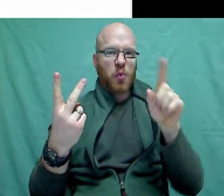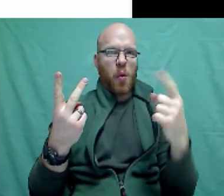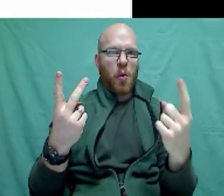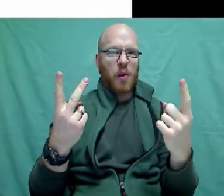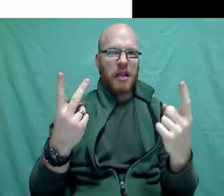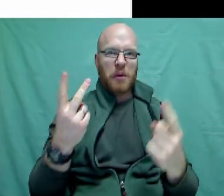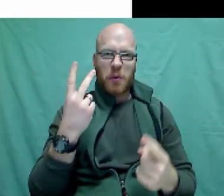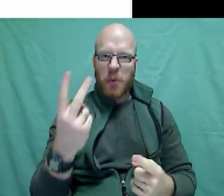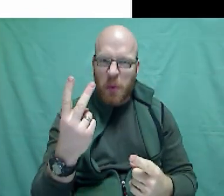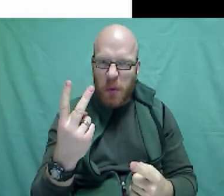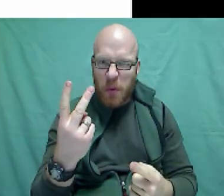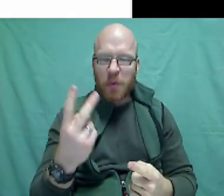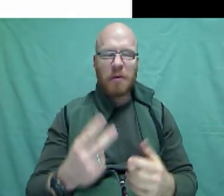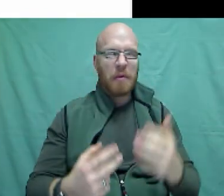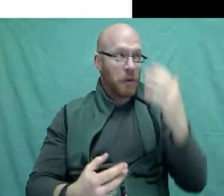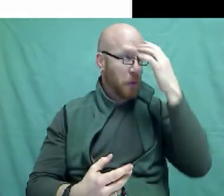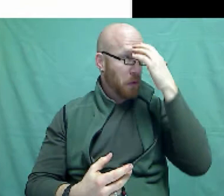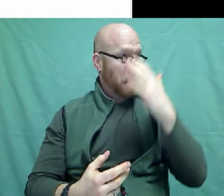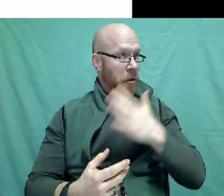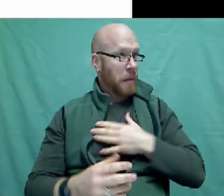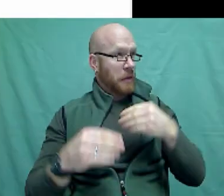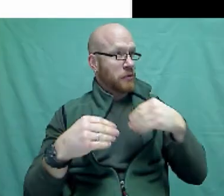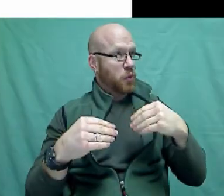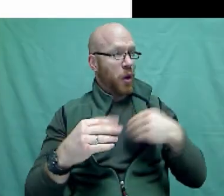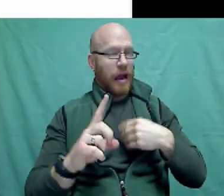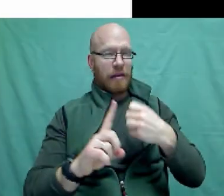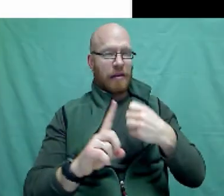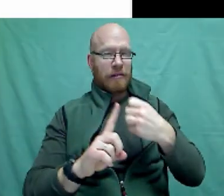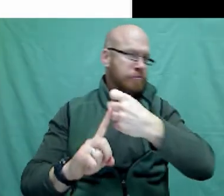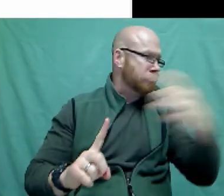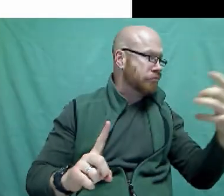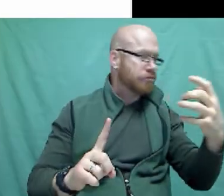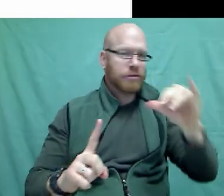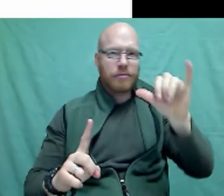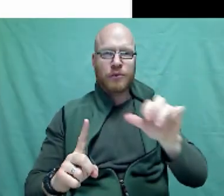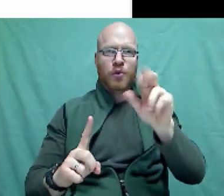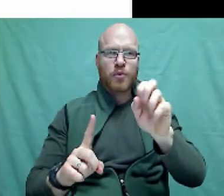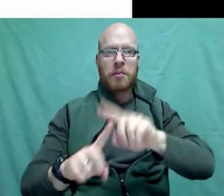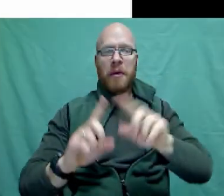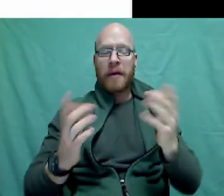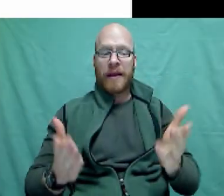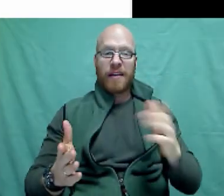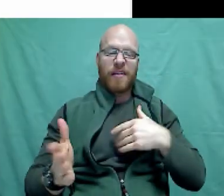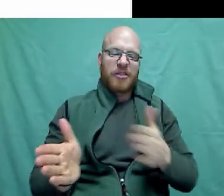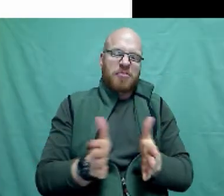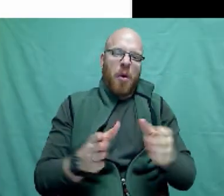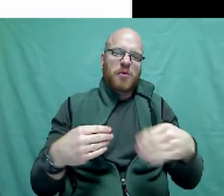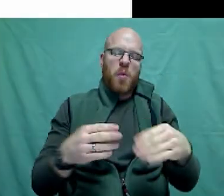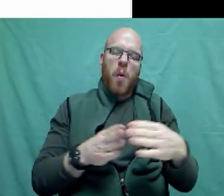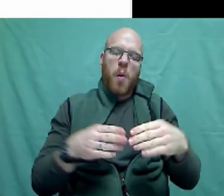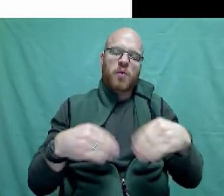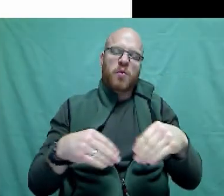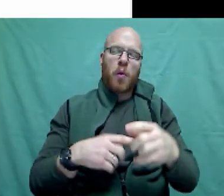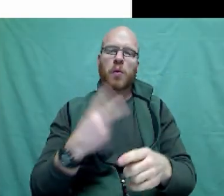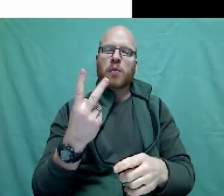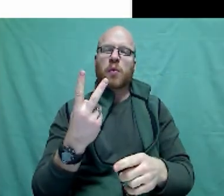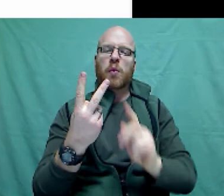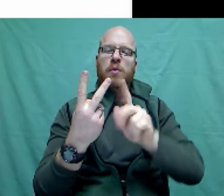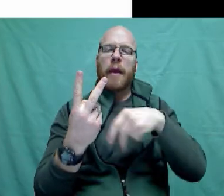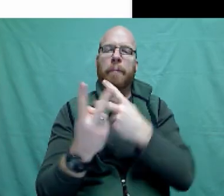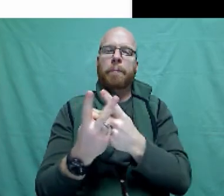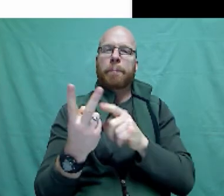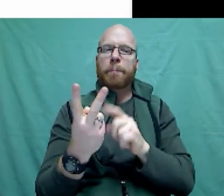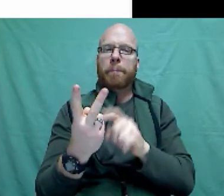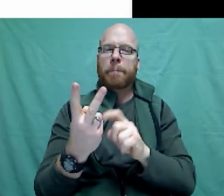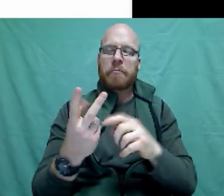kinds of juices. Two? Really? I know where I shop. I have a whole shelf load of different juices. Anyways, could be a corner